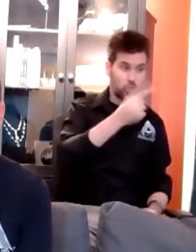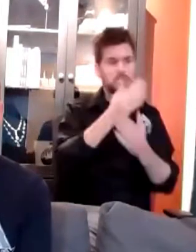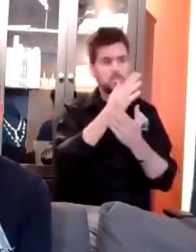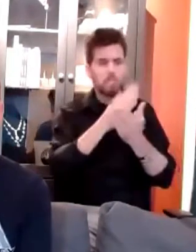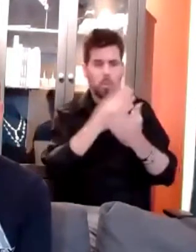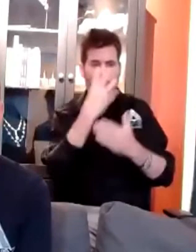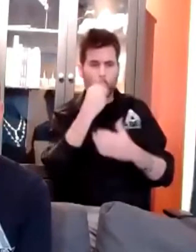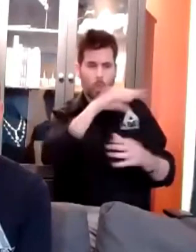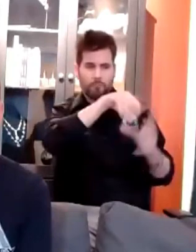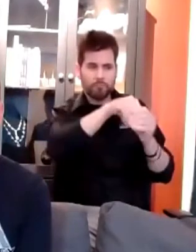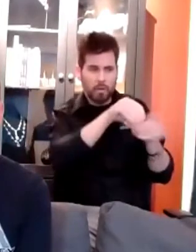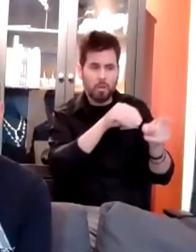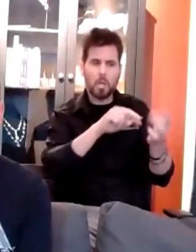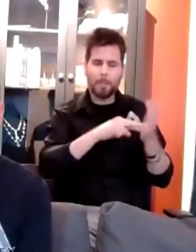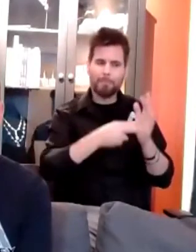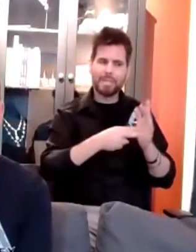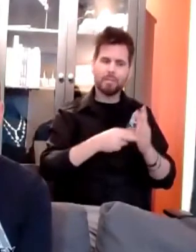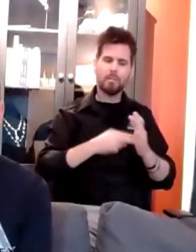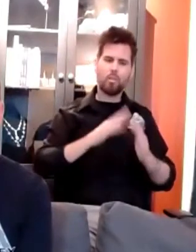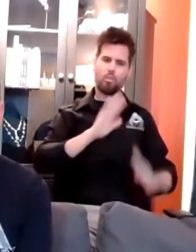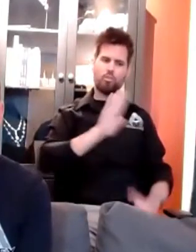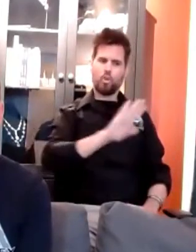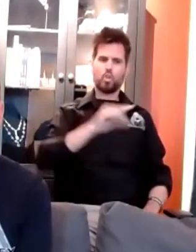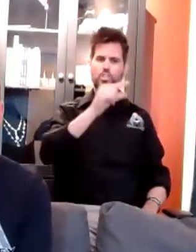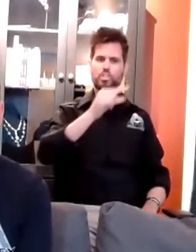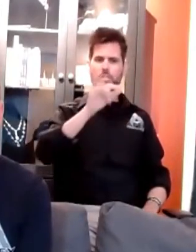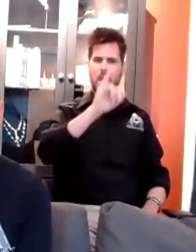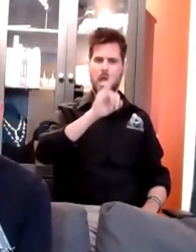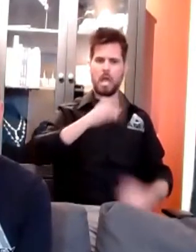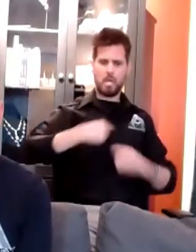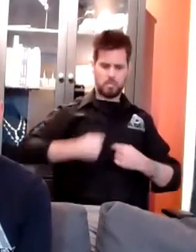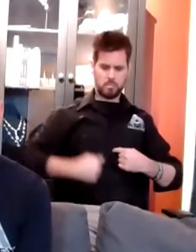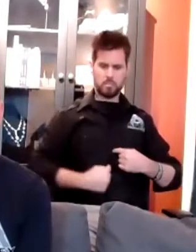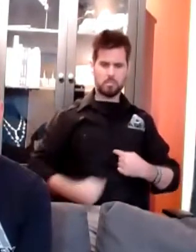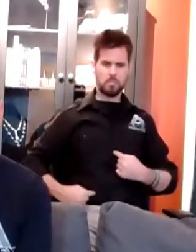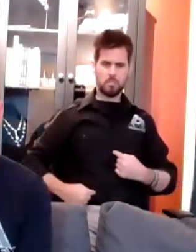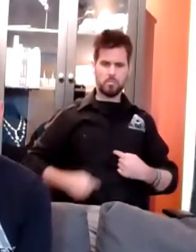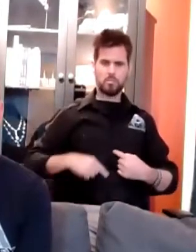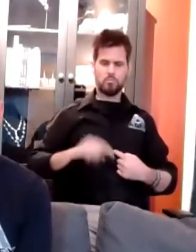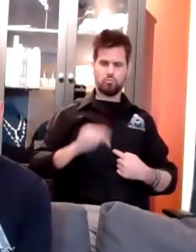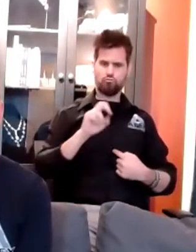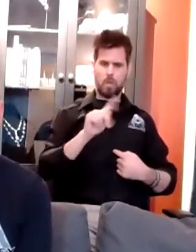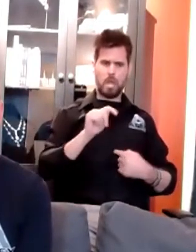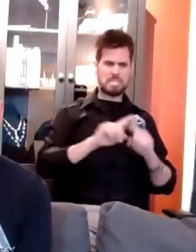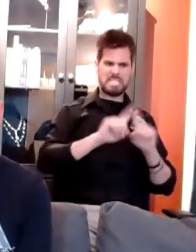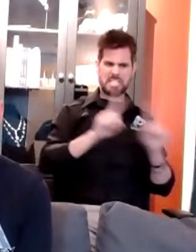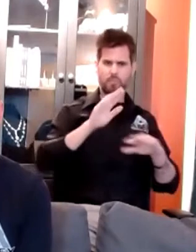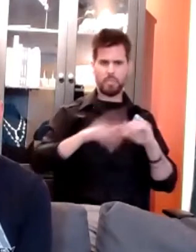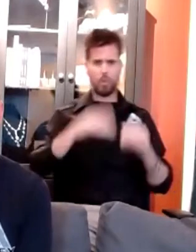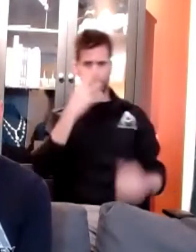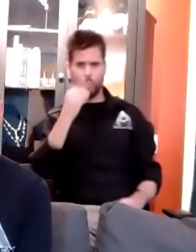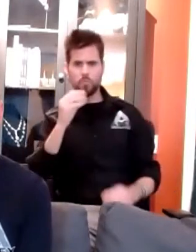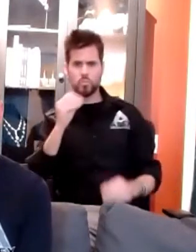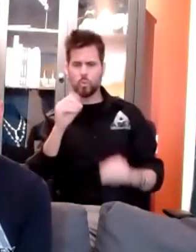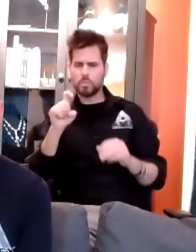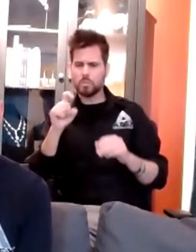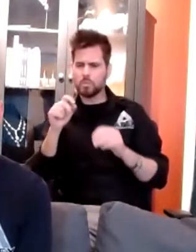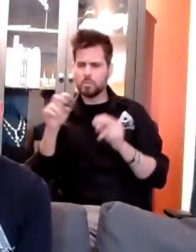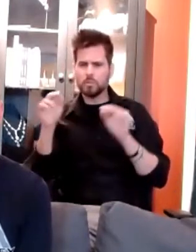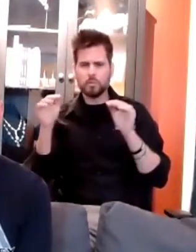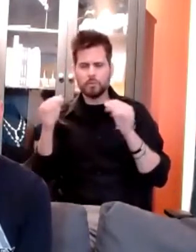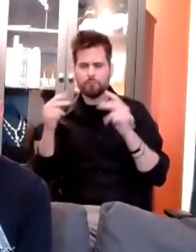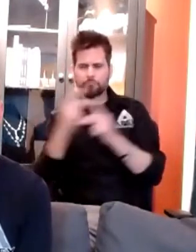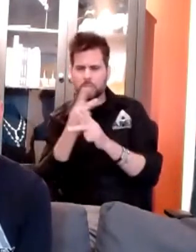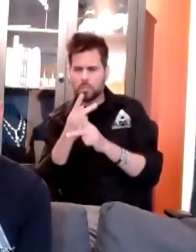versus wolf's GI tract and biology, which are two very different things. We've noticed over the years that we've